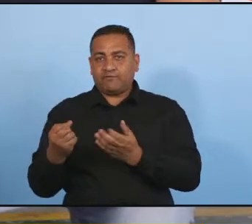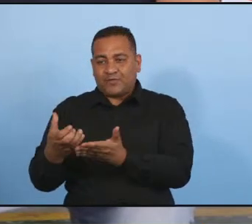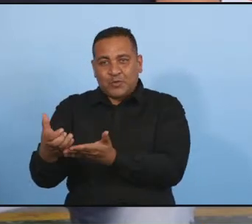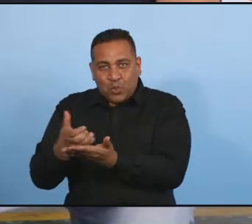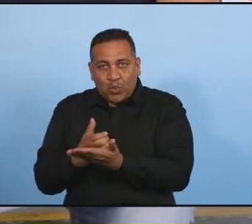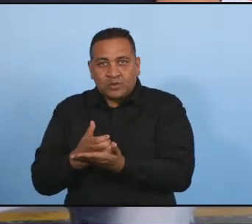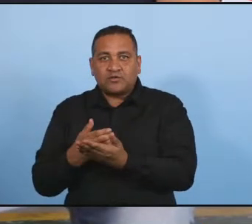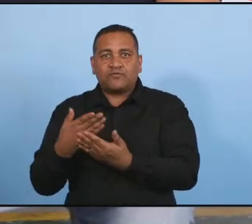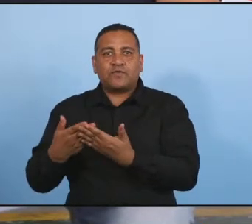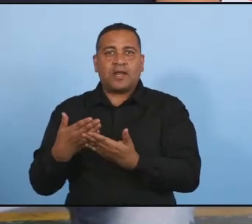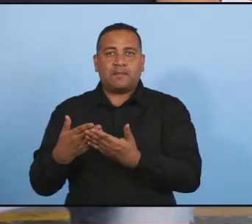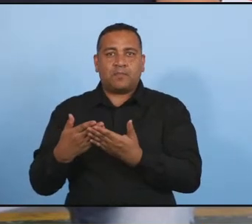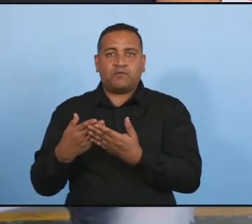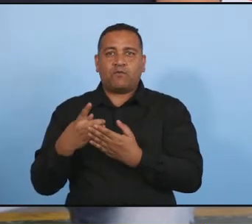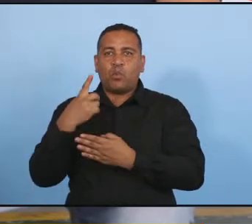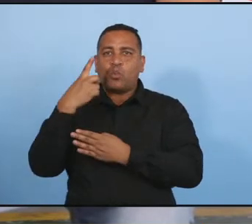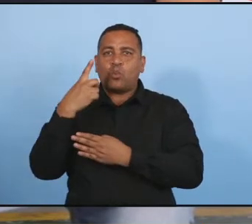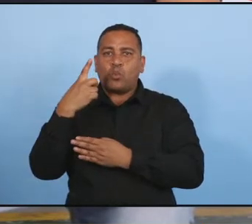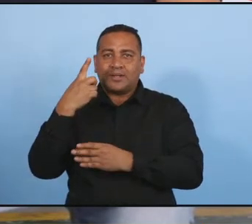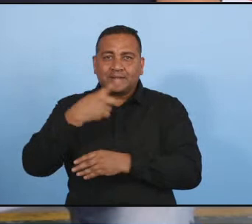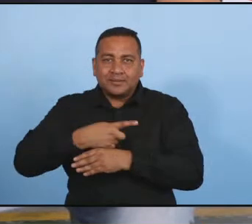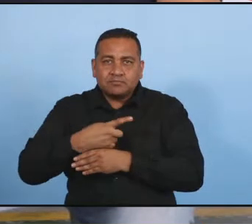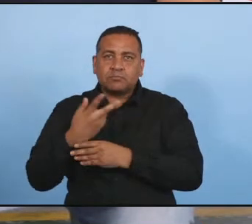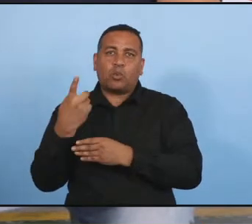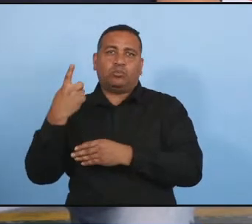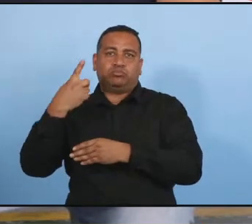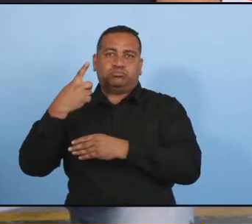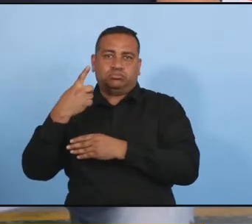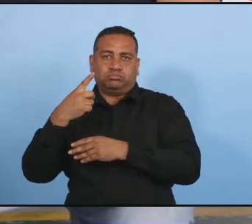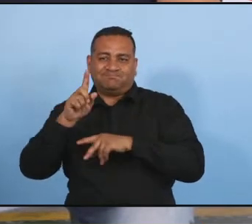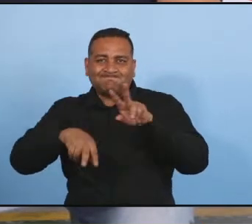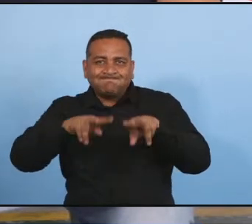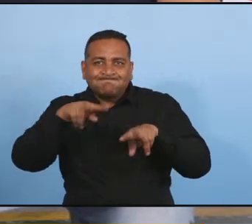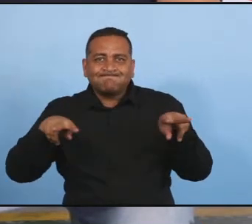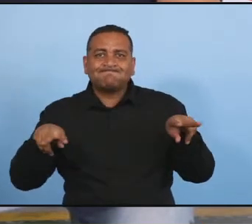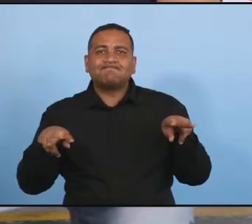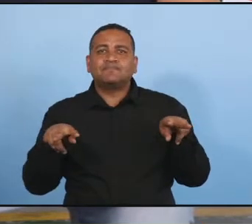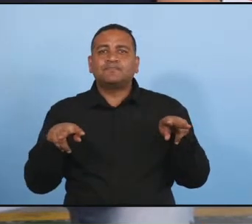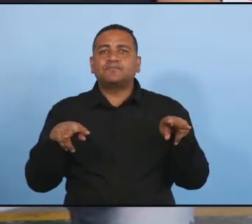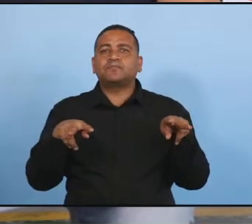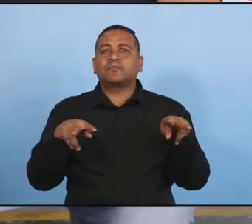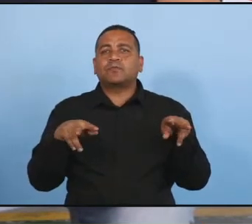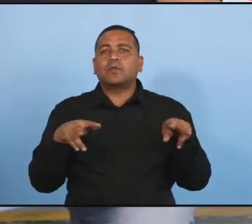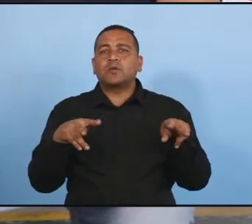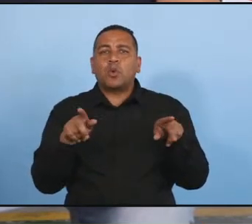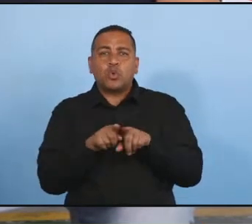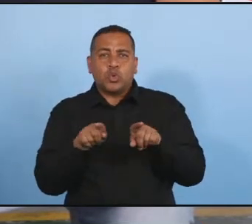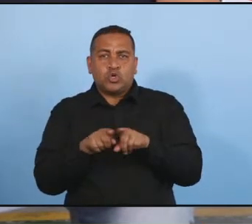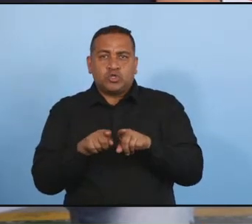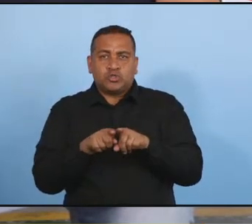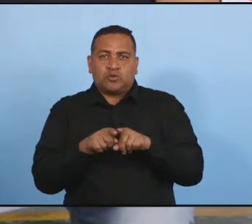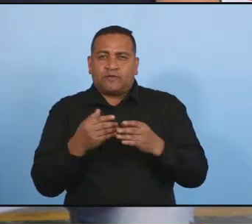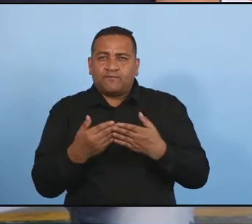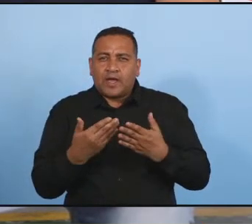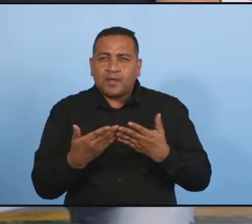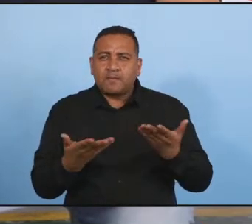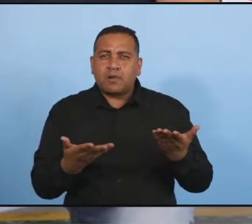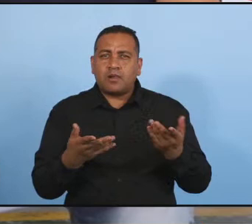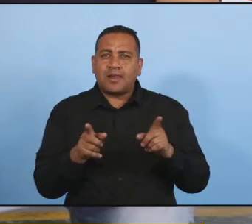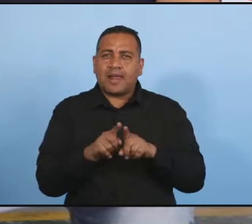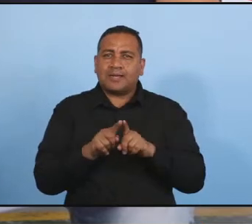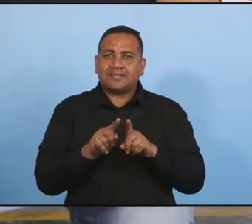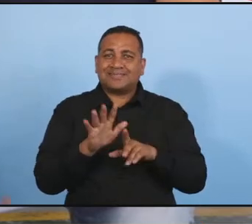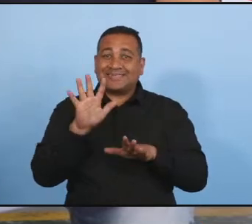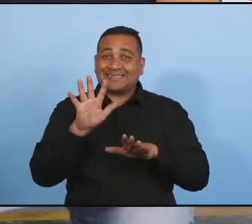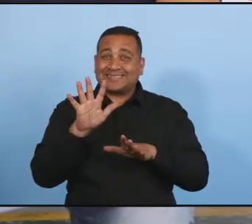1-day refresher course and assessment to a 10-week course, depending really